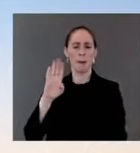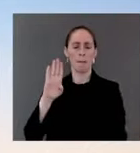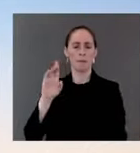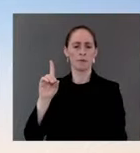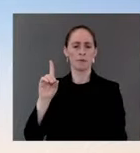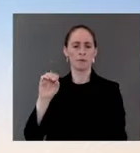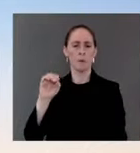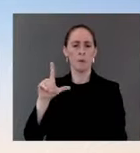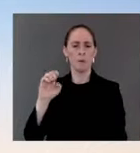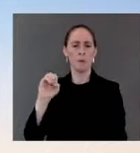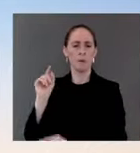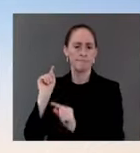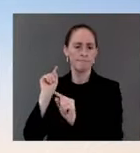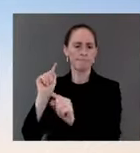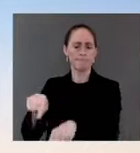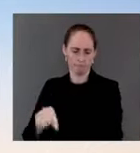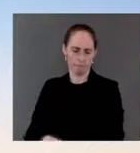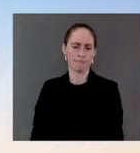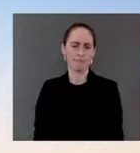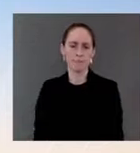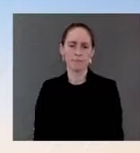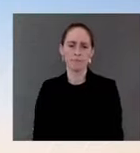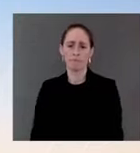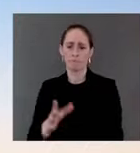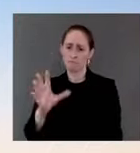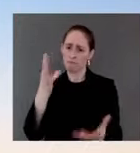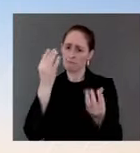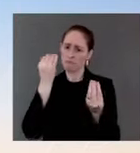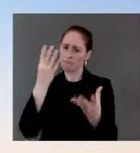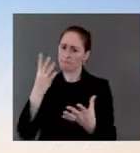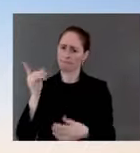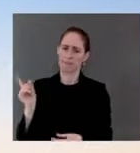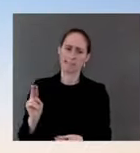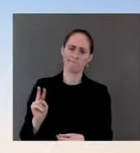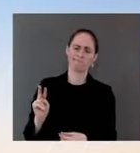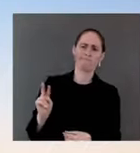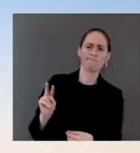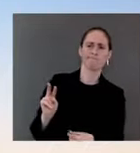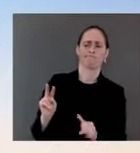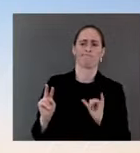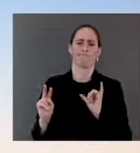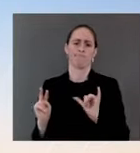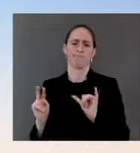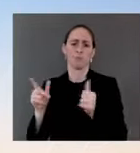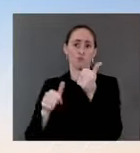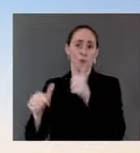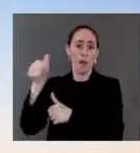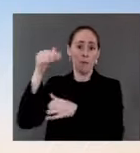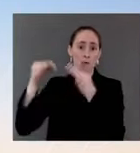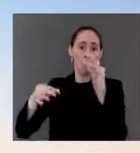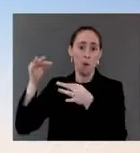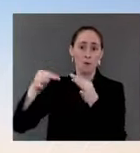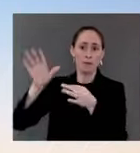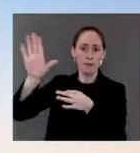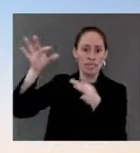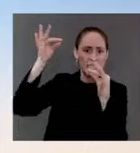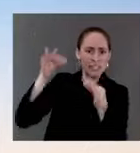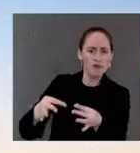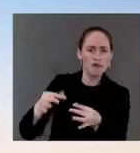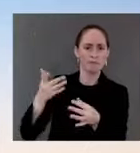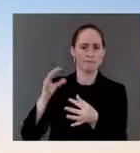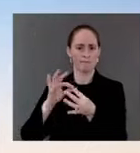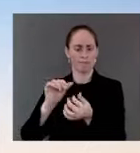concerned by the Supreme Court's decision allowing SB 8 to remain in effect, given the consequences the law has for women in Texas and